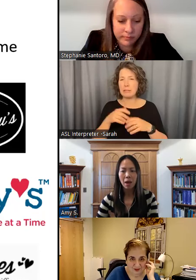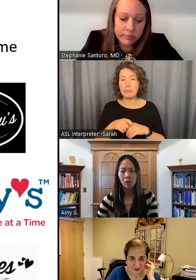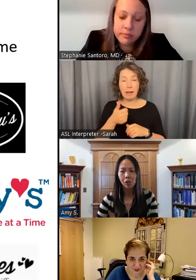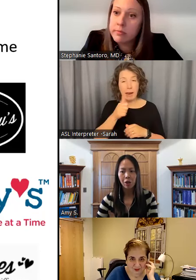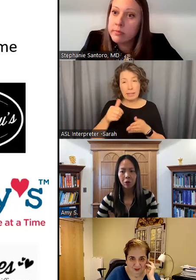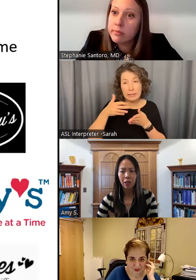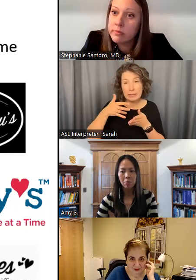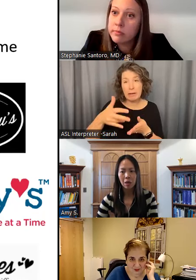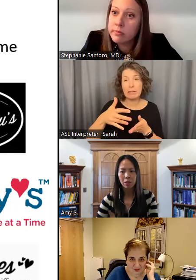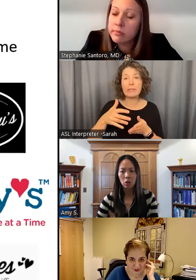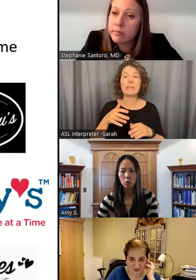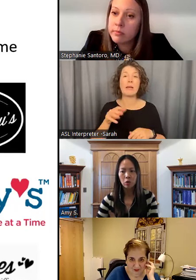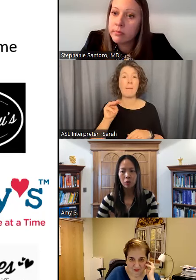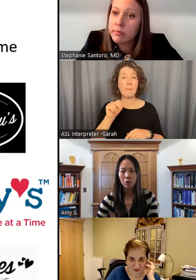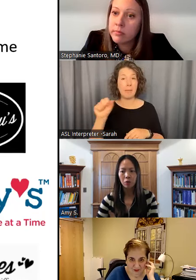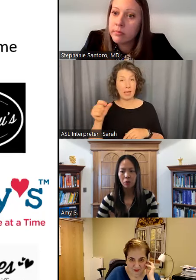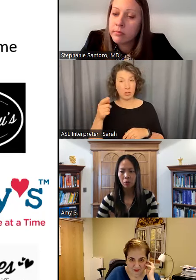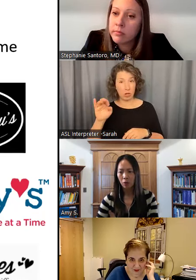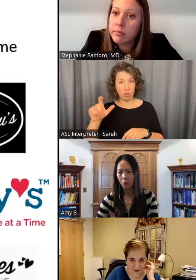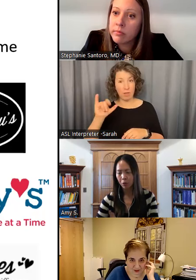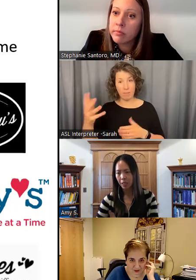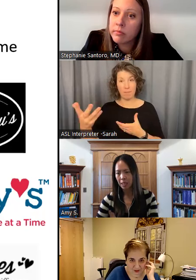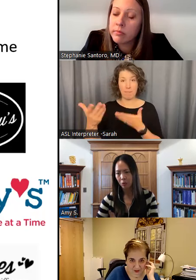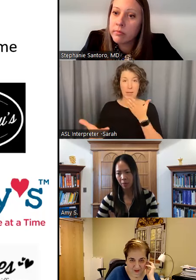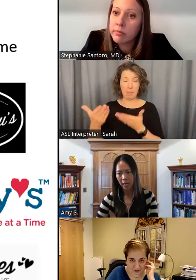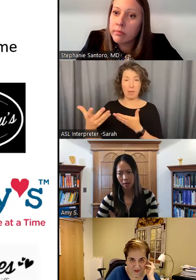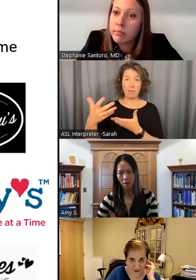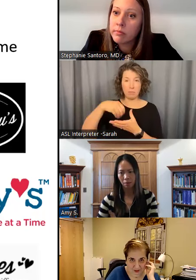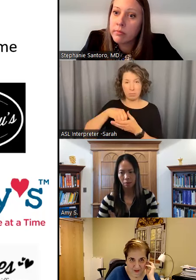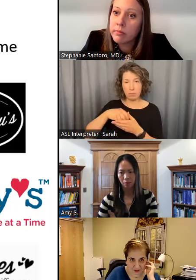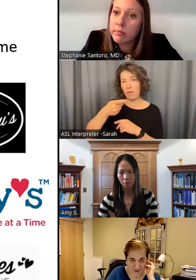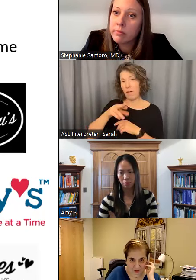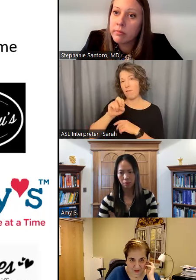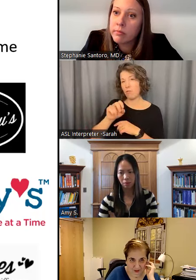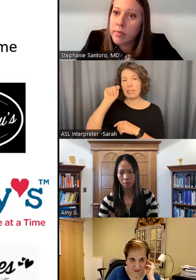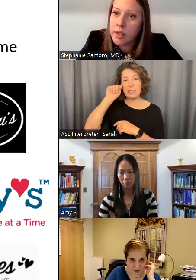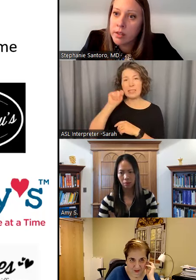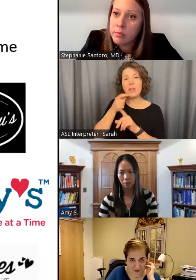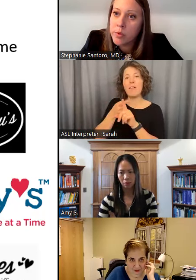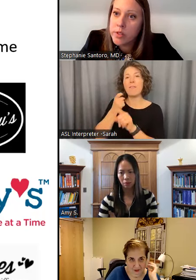at Mass General that may be inclusive of preteens from Canada?